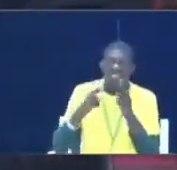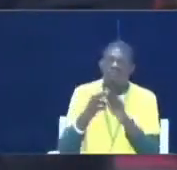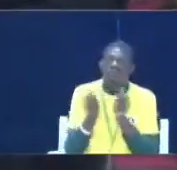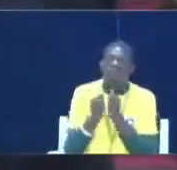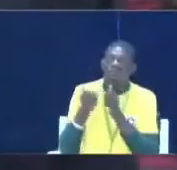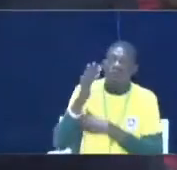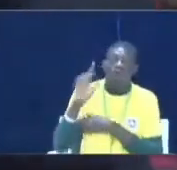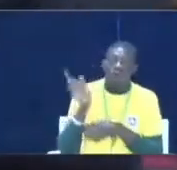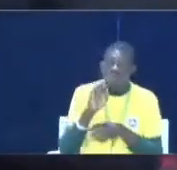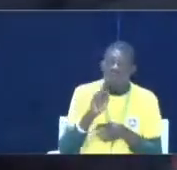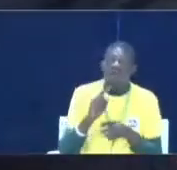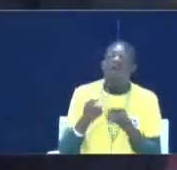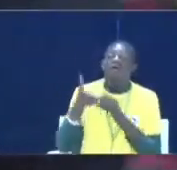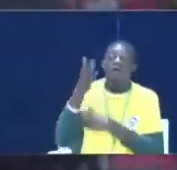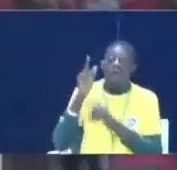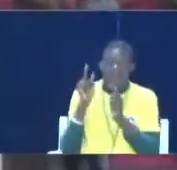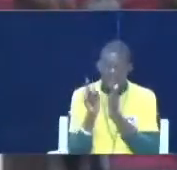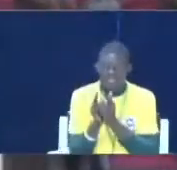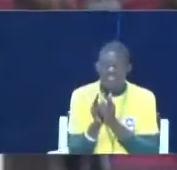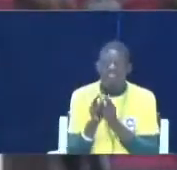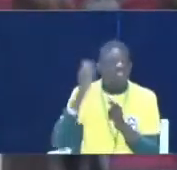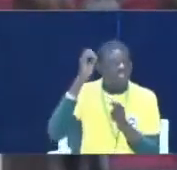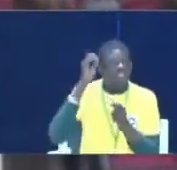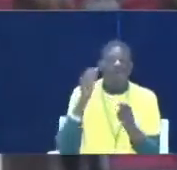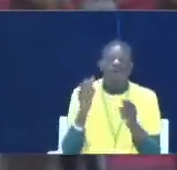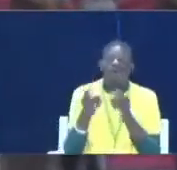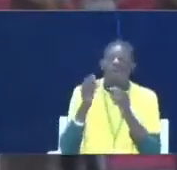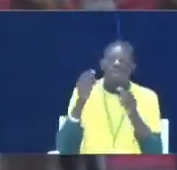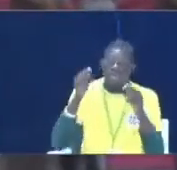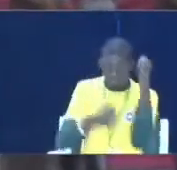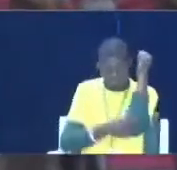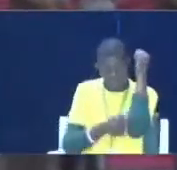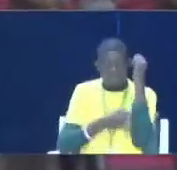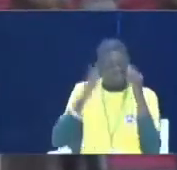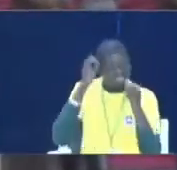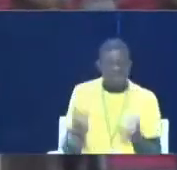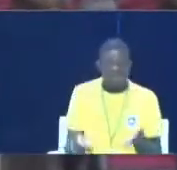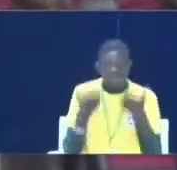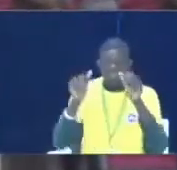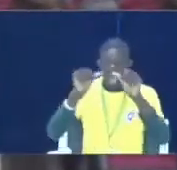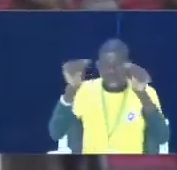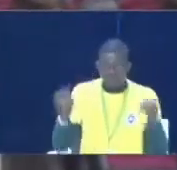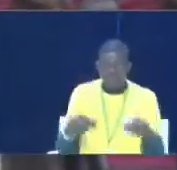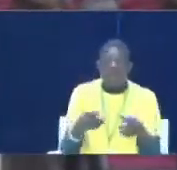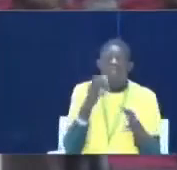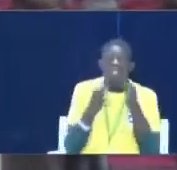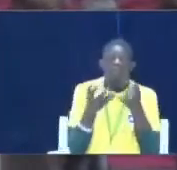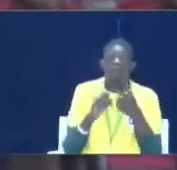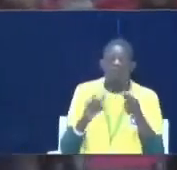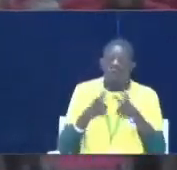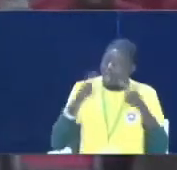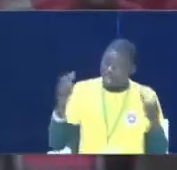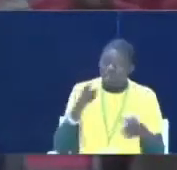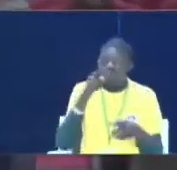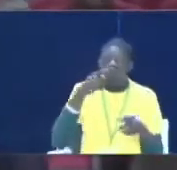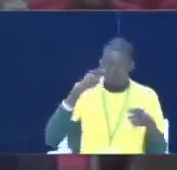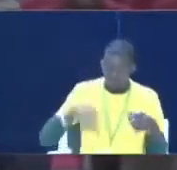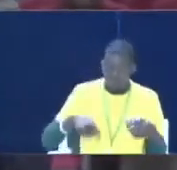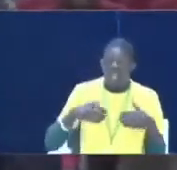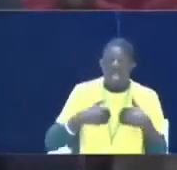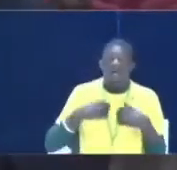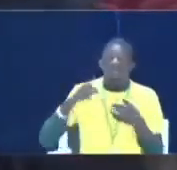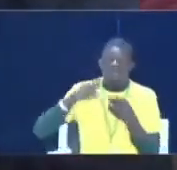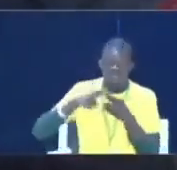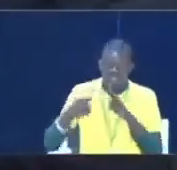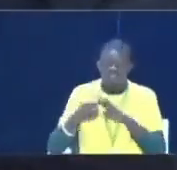Wherever the Lord meets Abraham, he erects an altar. So for those of us that are wishing to enlarge, you must have a relationship with the owner